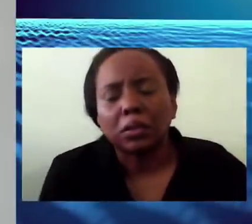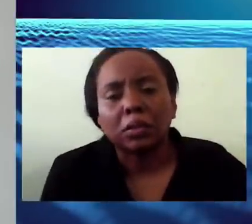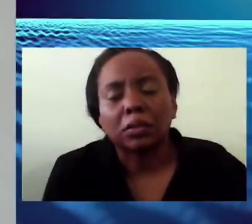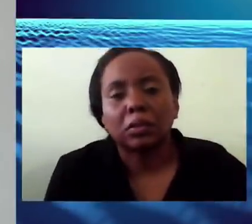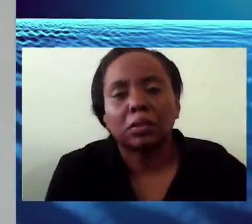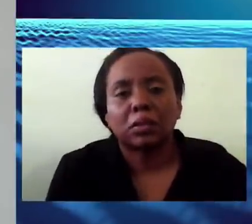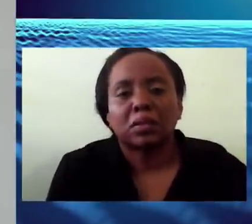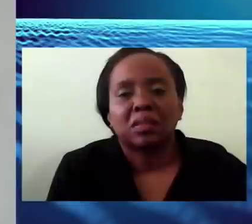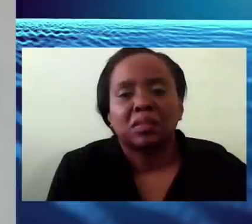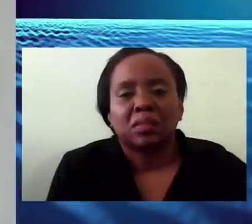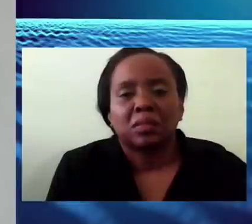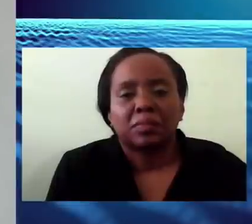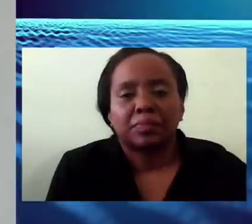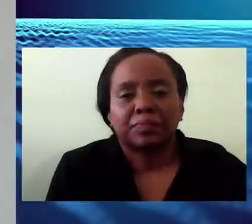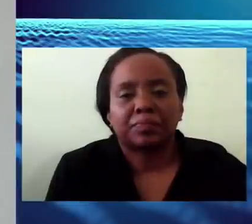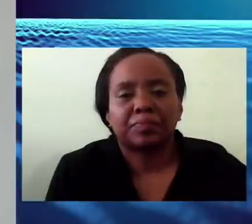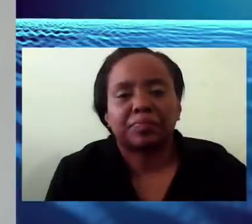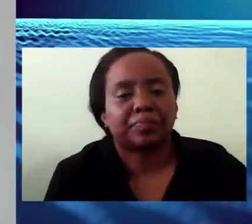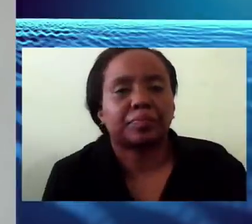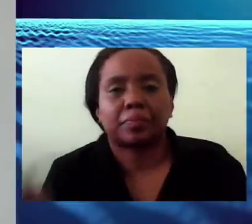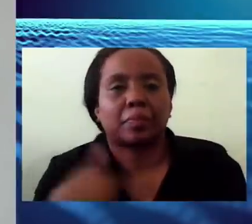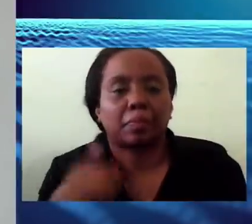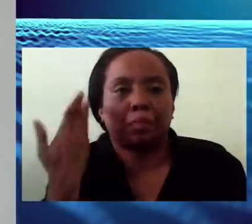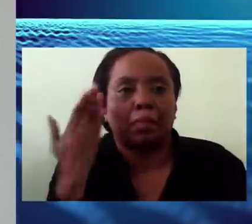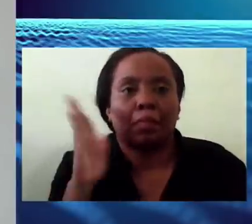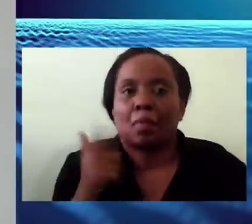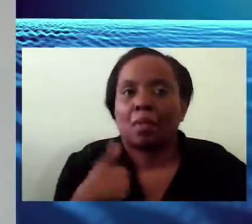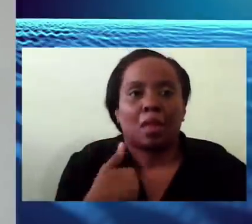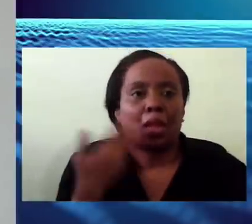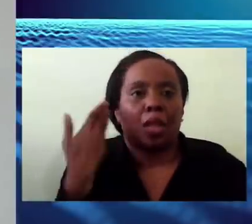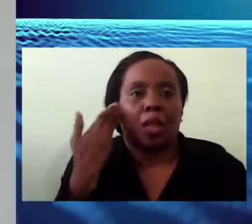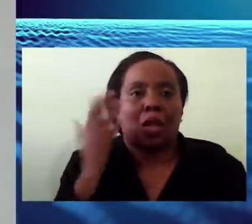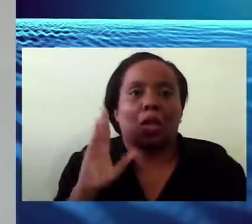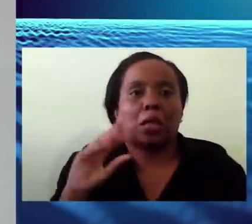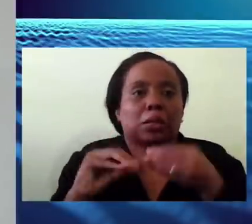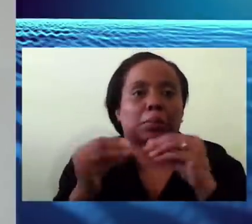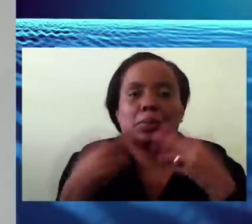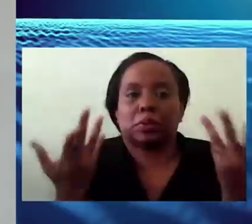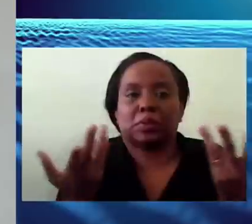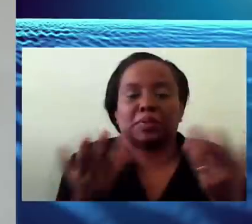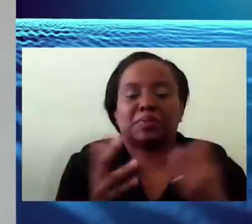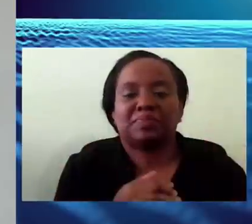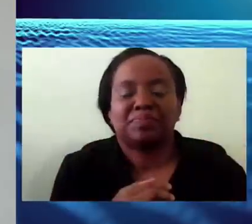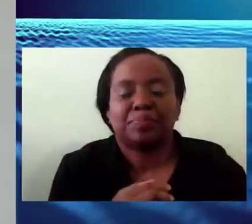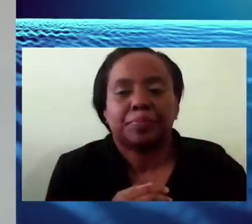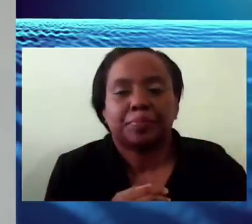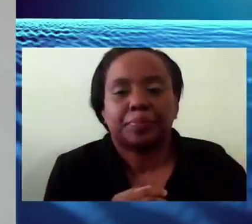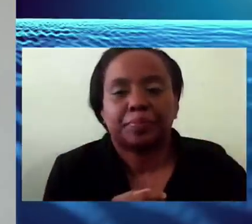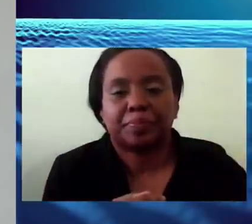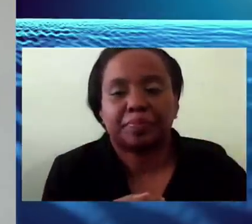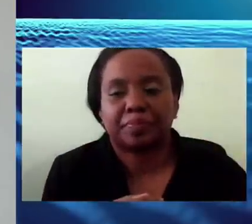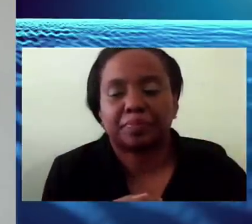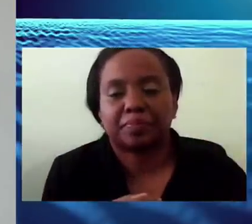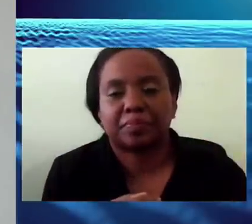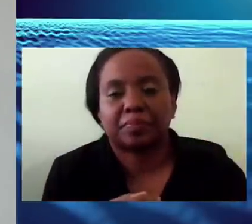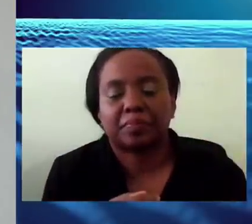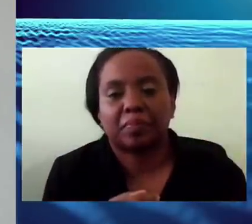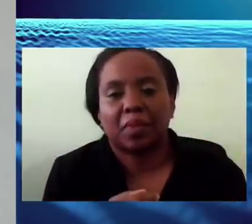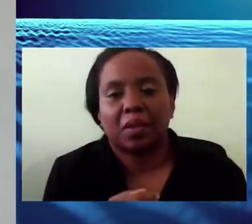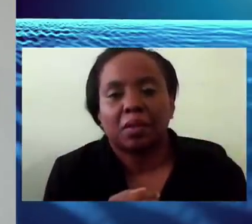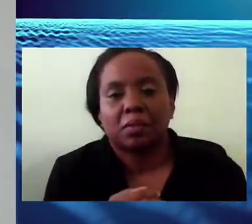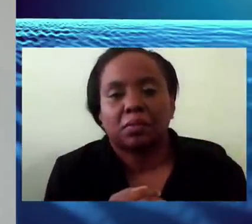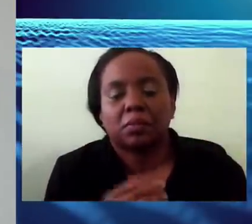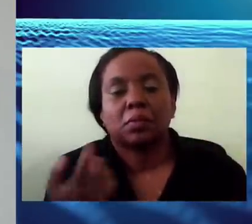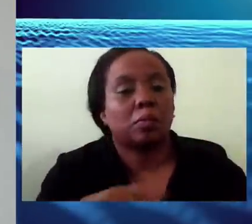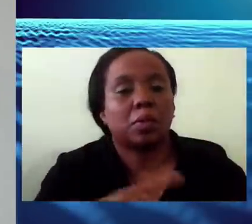Barry, I cannot give you any number because we are satisfied that we do not have all of